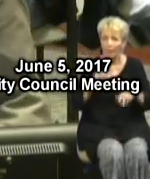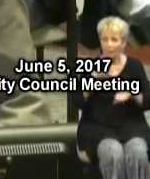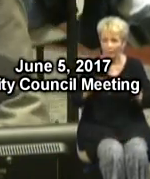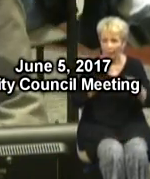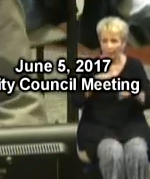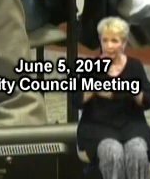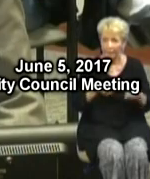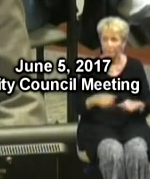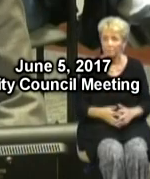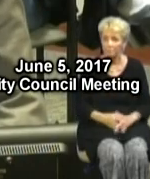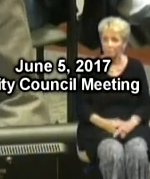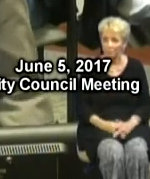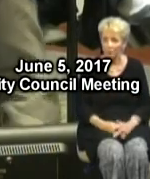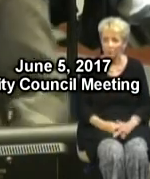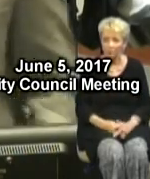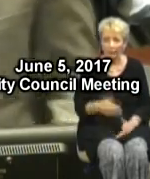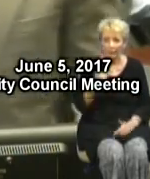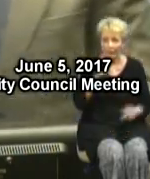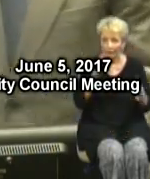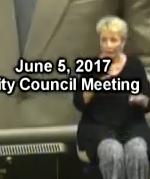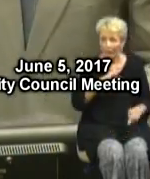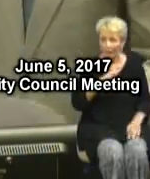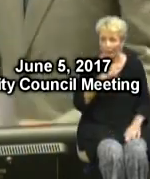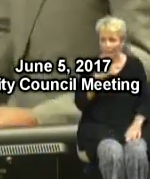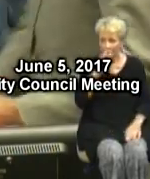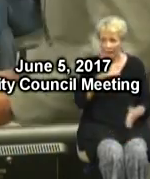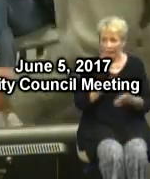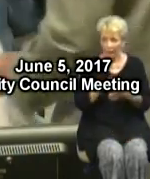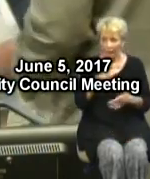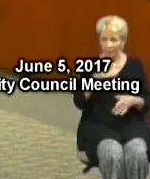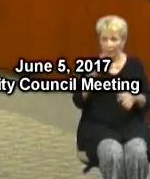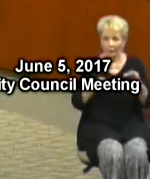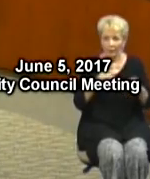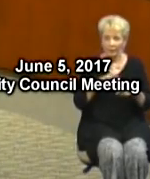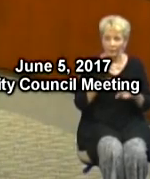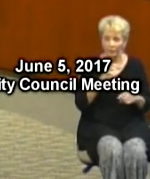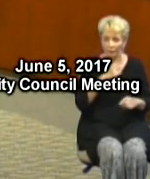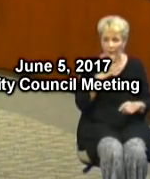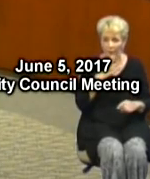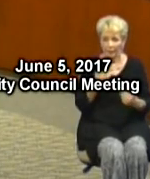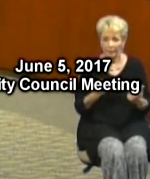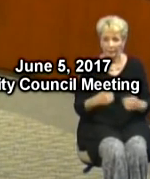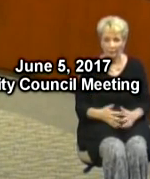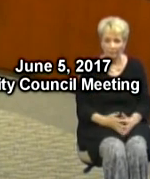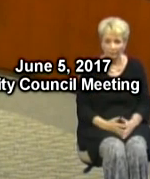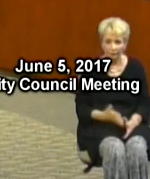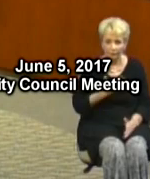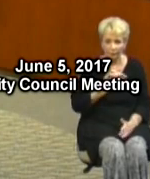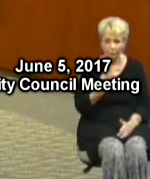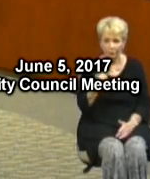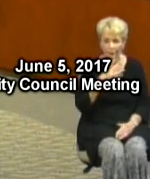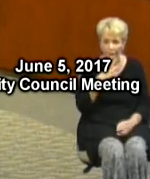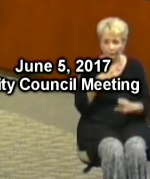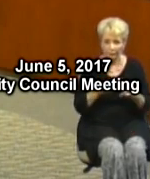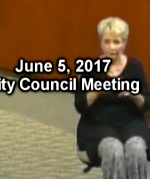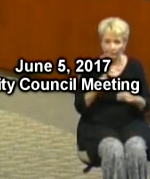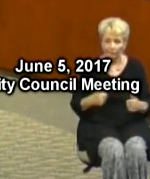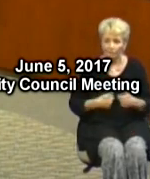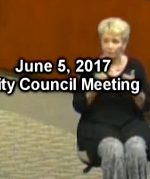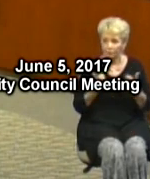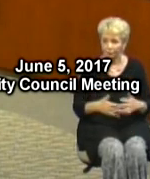That's correct. Thank you, Philip. Anyone else like to speak? This is the public hearing. It's your time to speak. Please come forward, state your name and address.